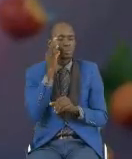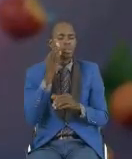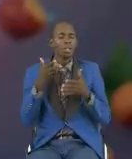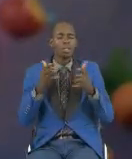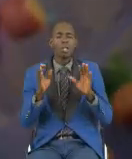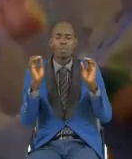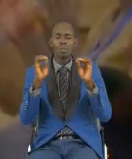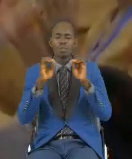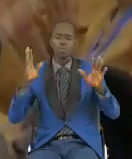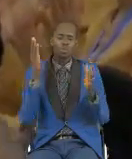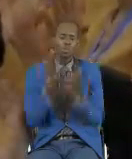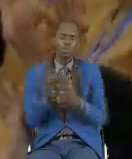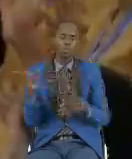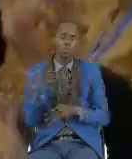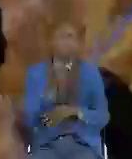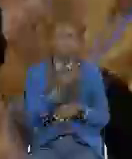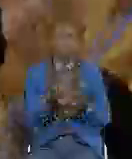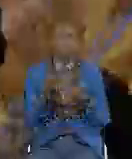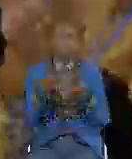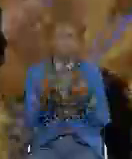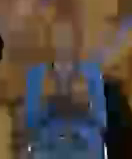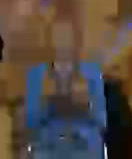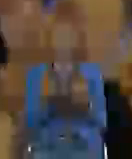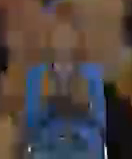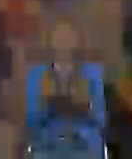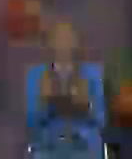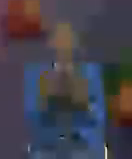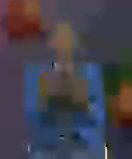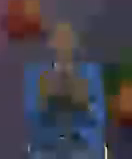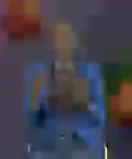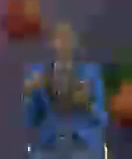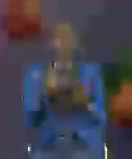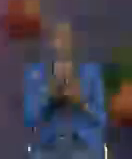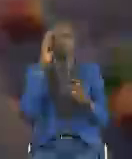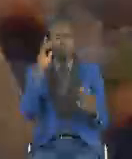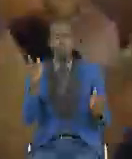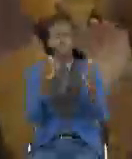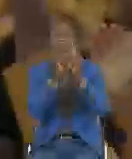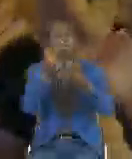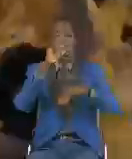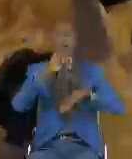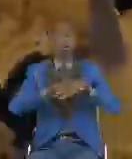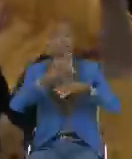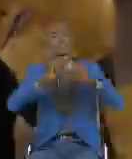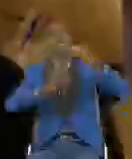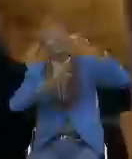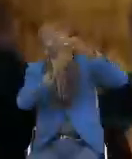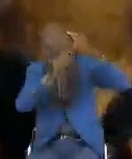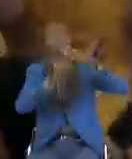Amen. We'll meet on top of the mountain. Amen. Thank you,